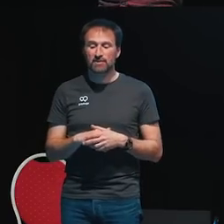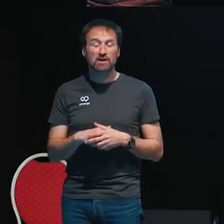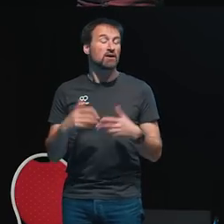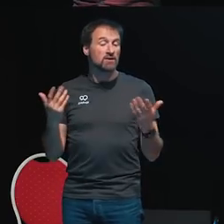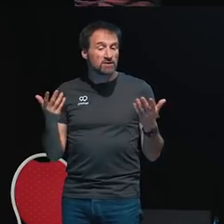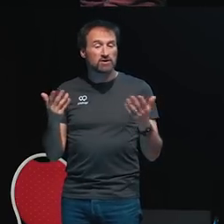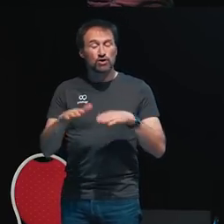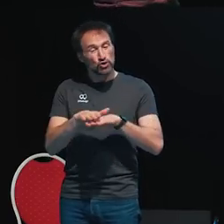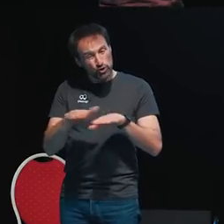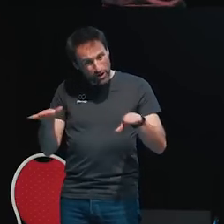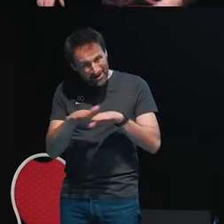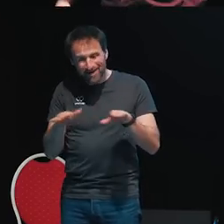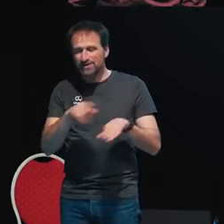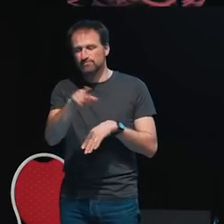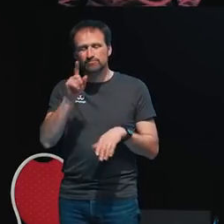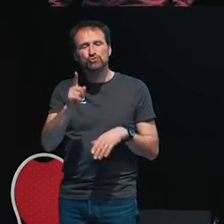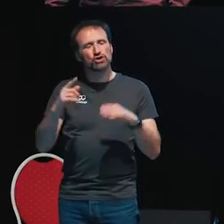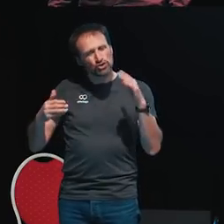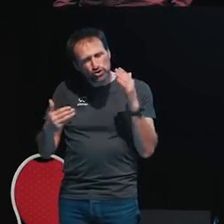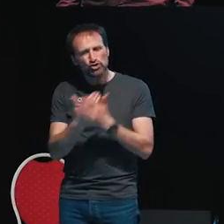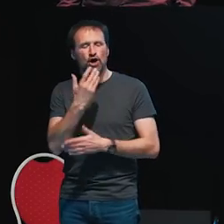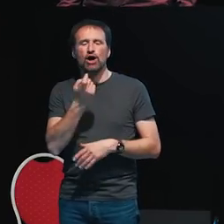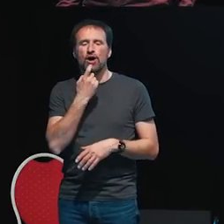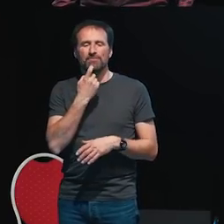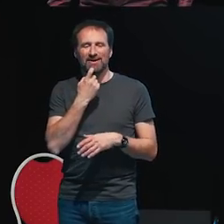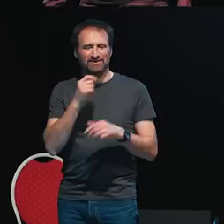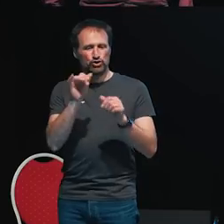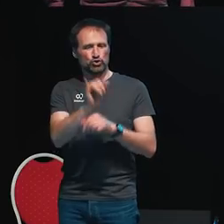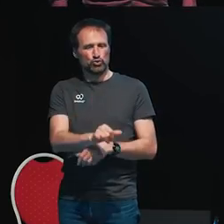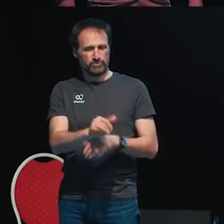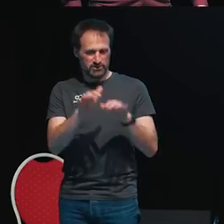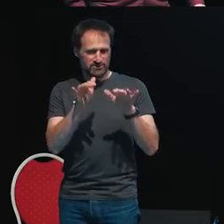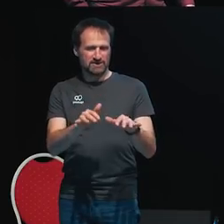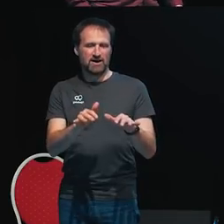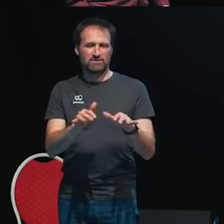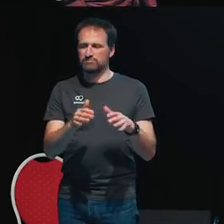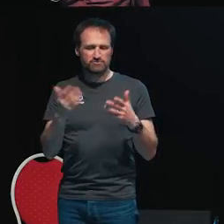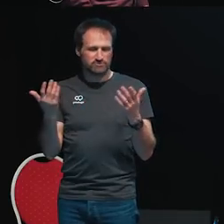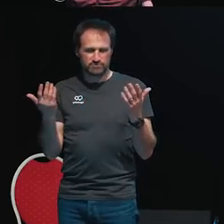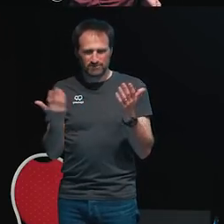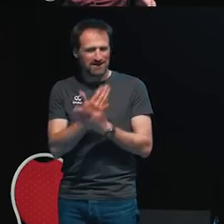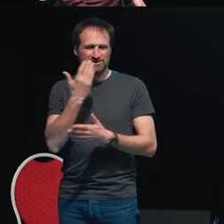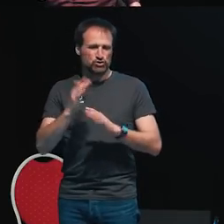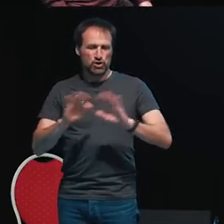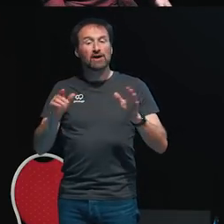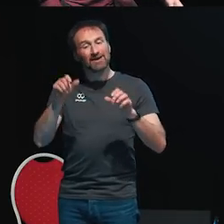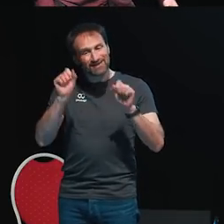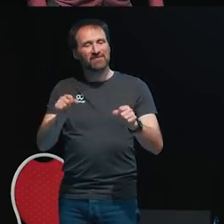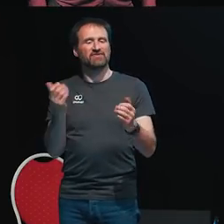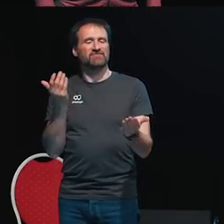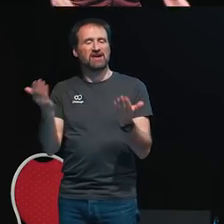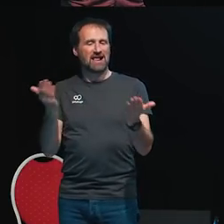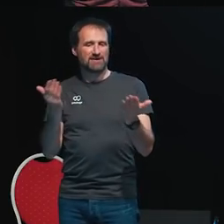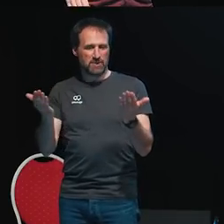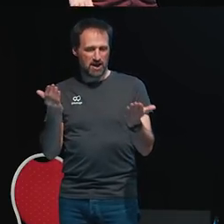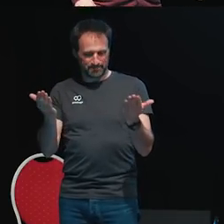the foundation is that you have to have a new kind of object that is compared differently. And to go